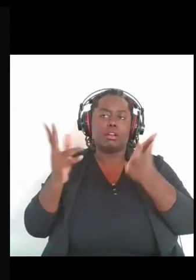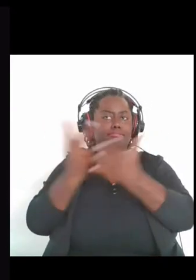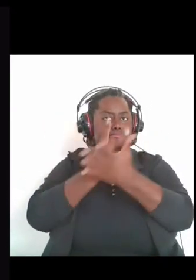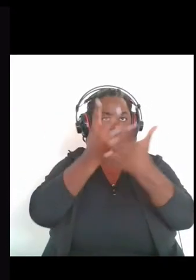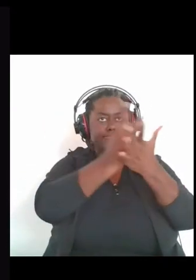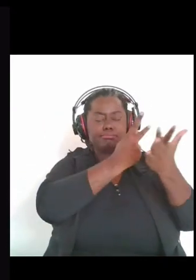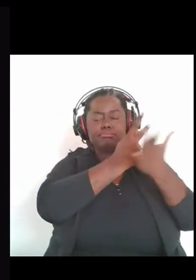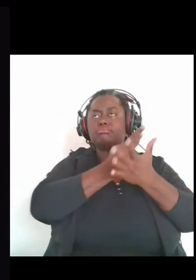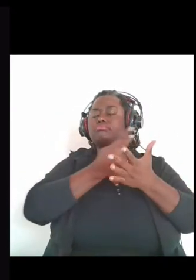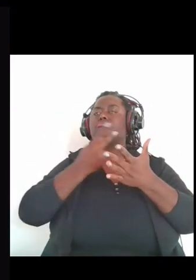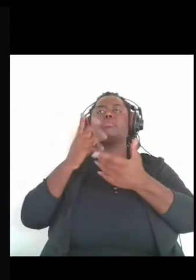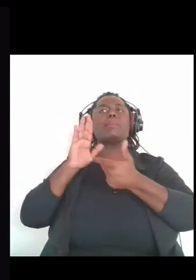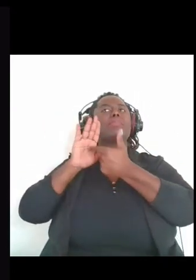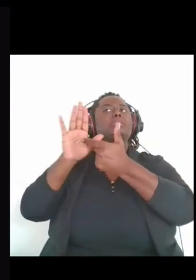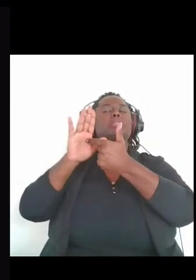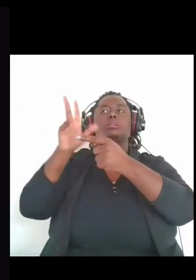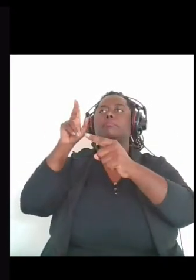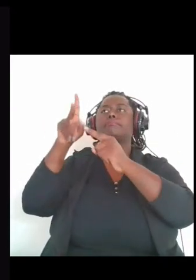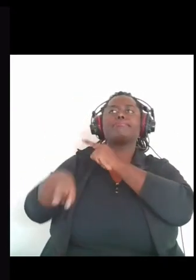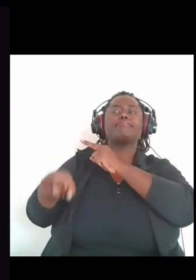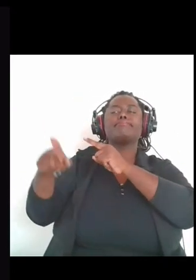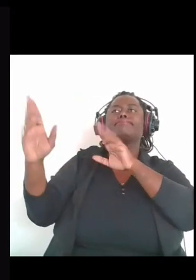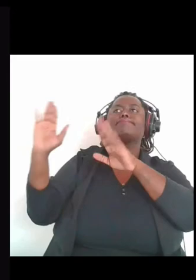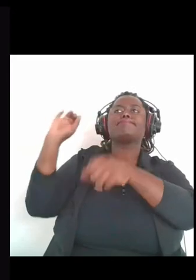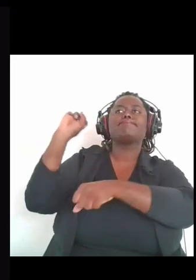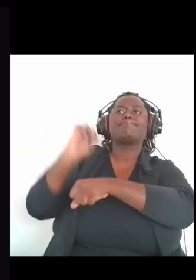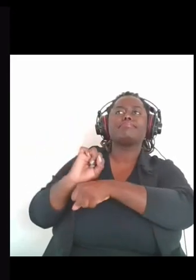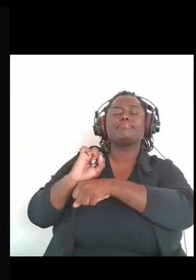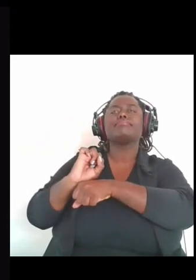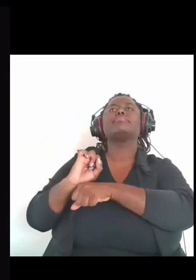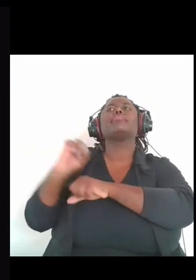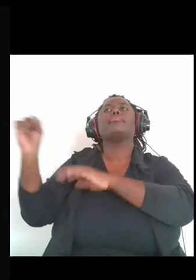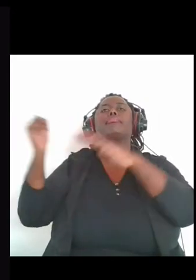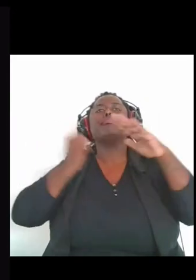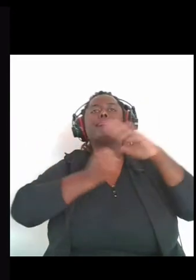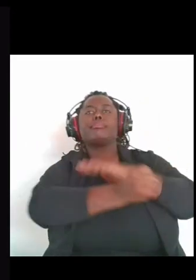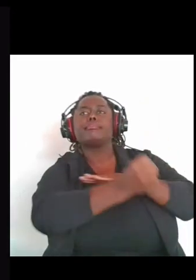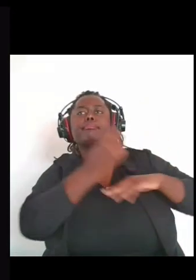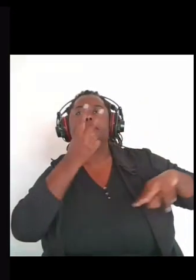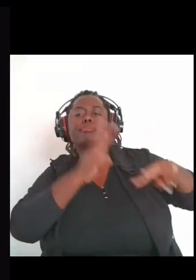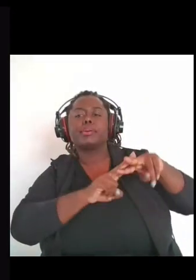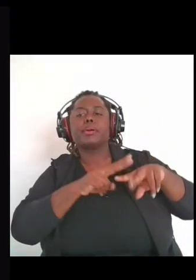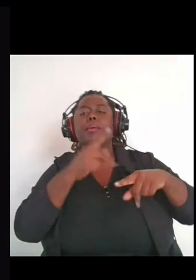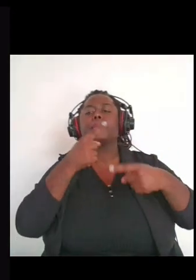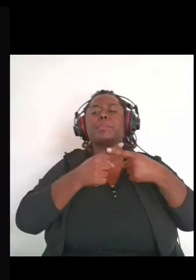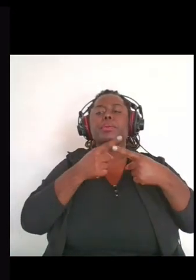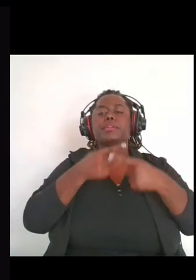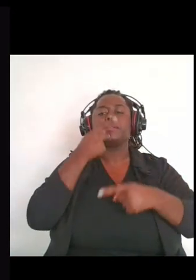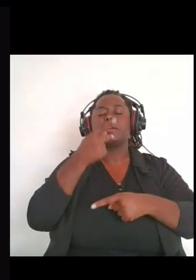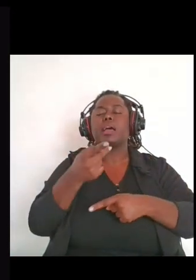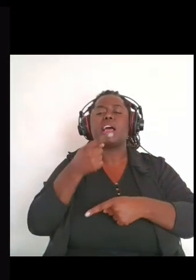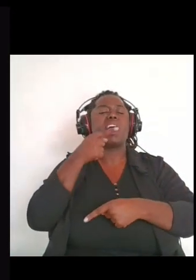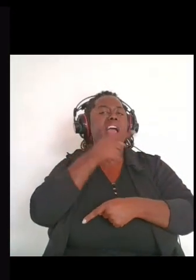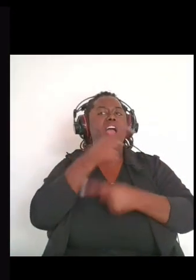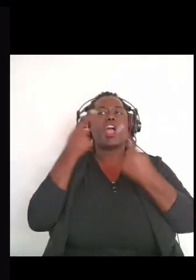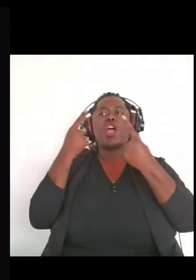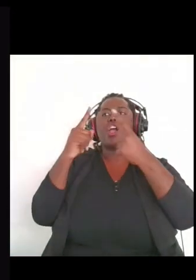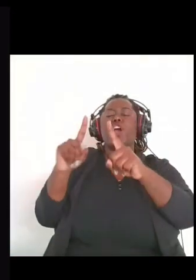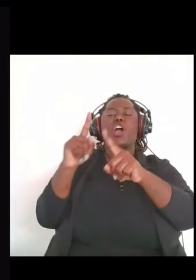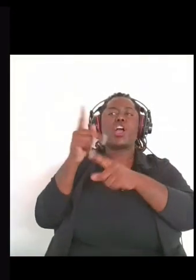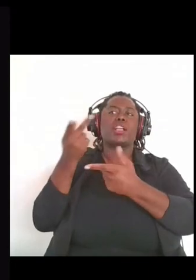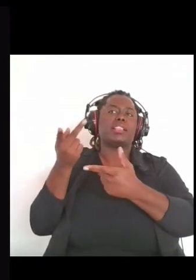we're you know doing things against the nation whereas these things exist in our nation but they don't want to believe